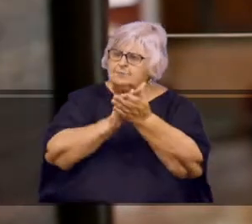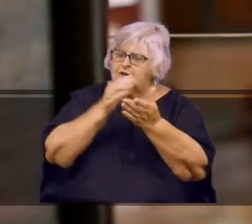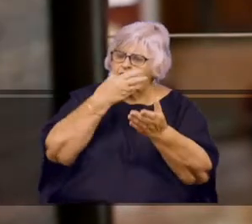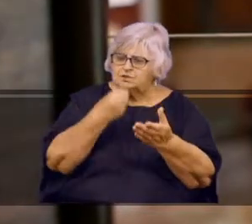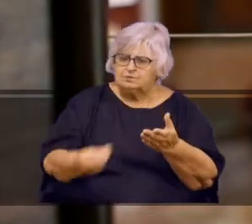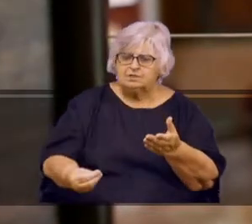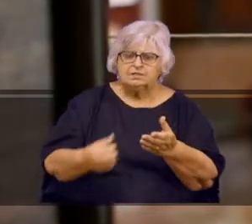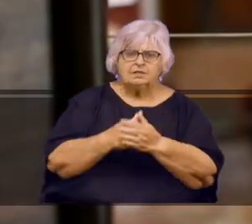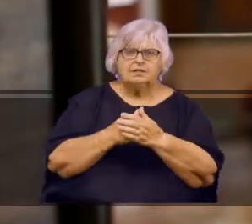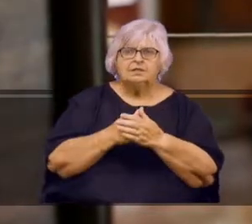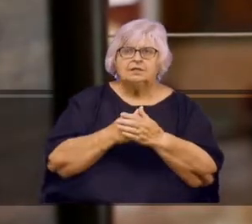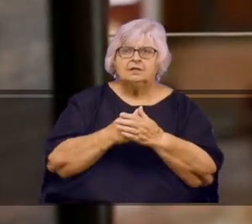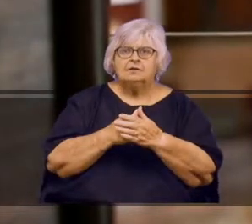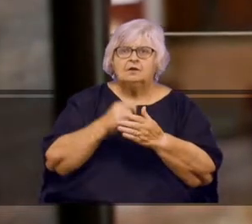Christmas.